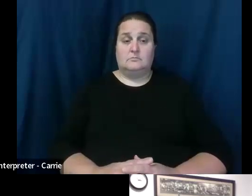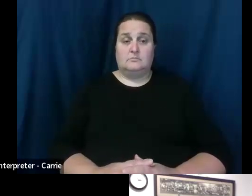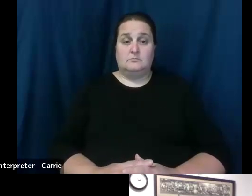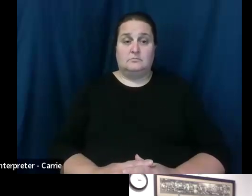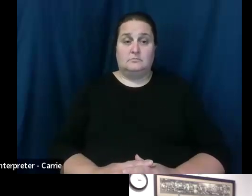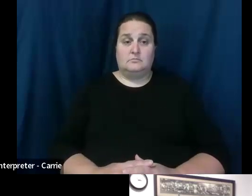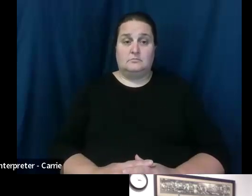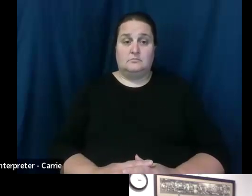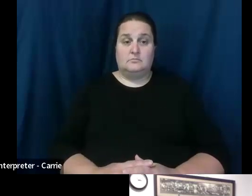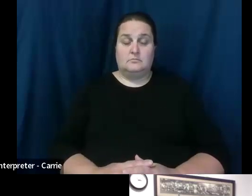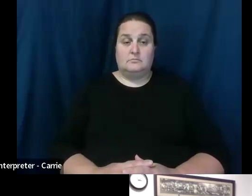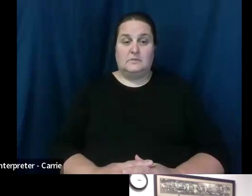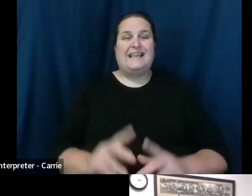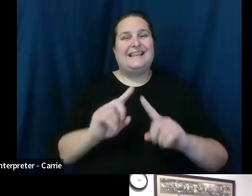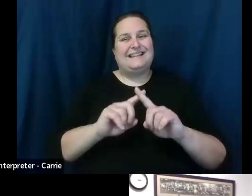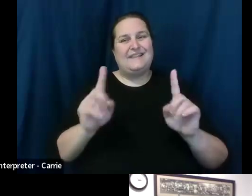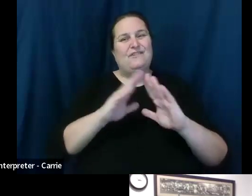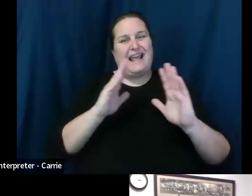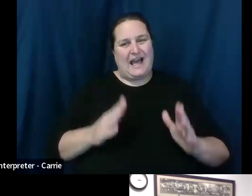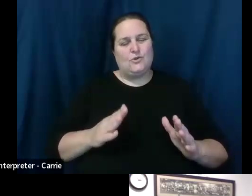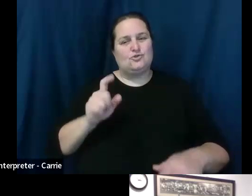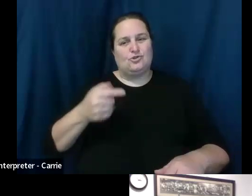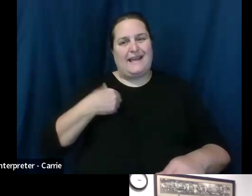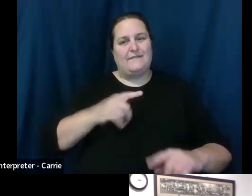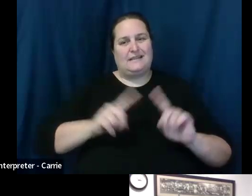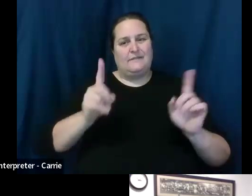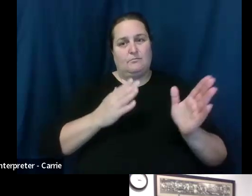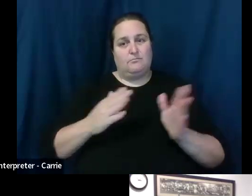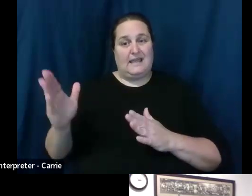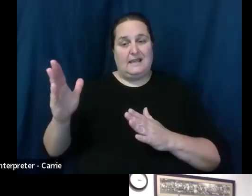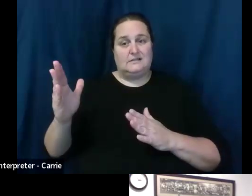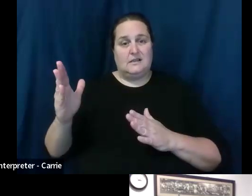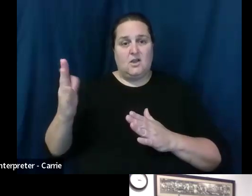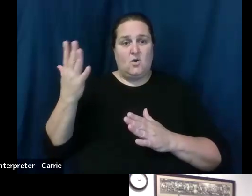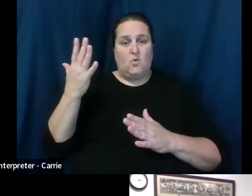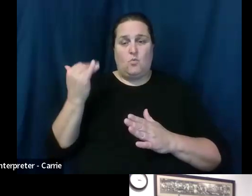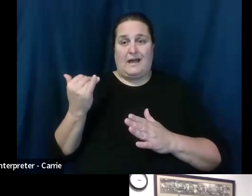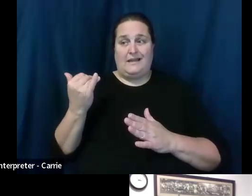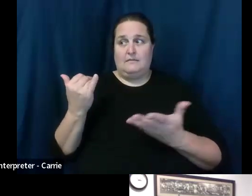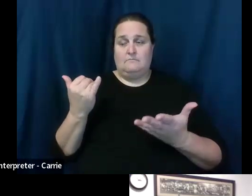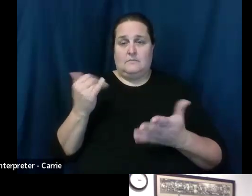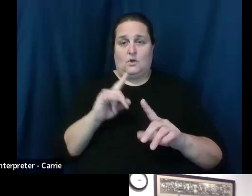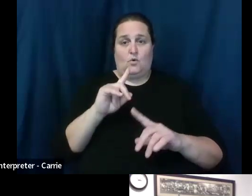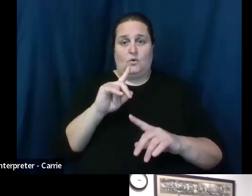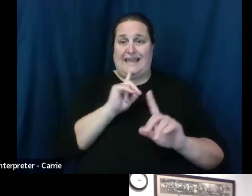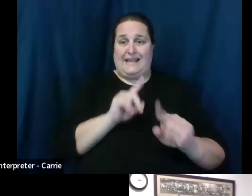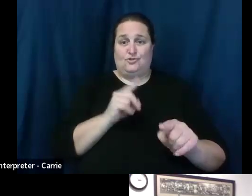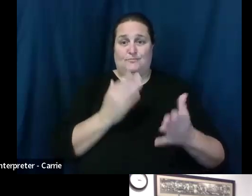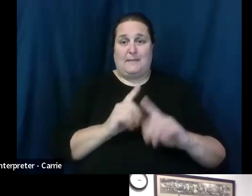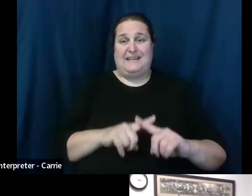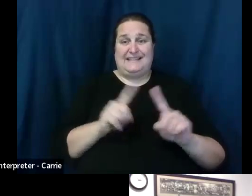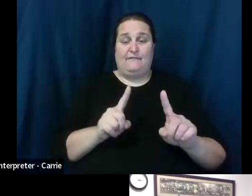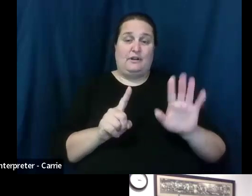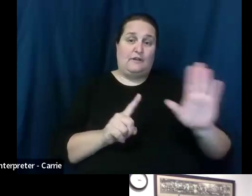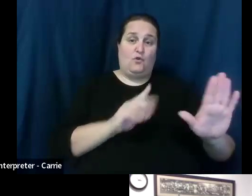2 separate accounts. Different households are going to want to have different accounts just because a lot of the questions are kind of household specific, especially, you know,